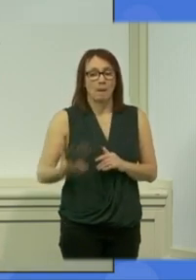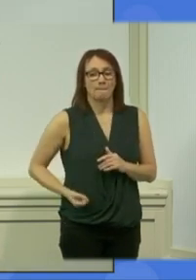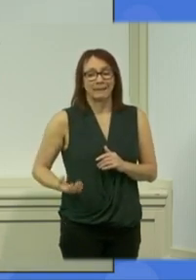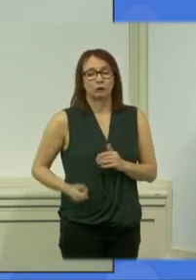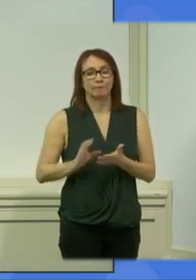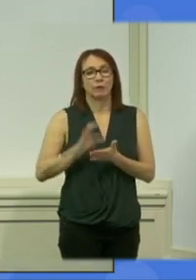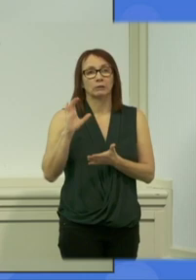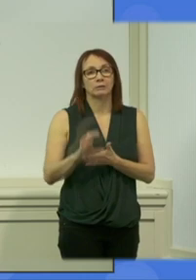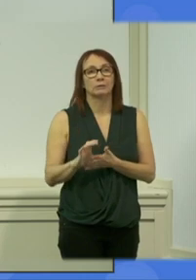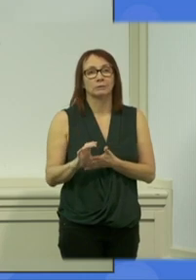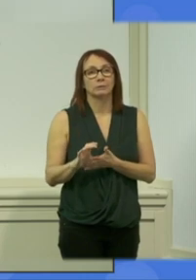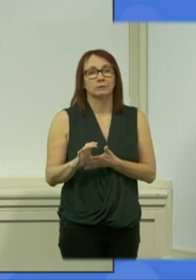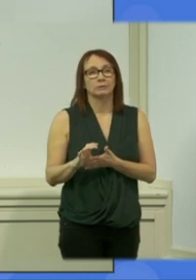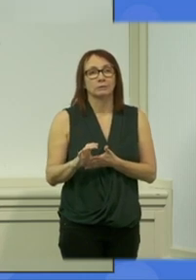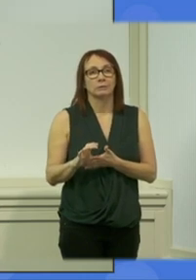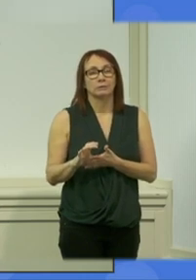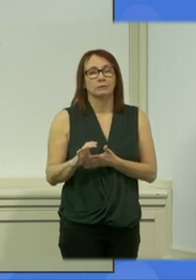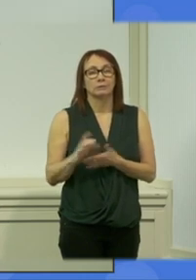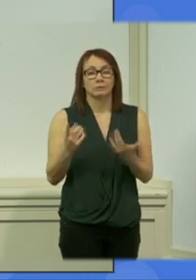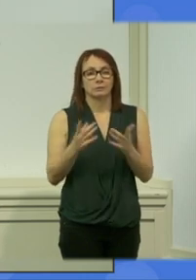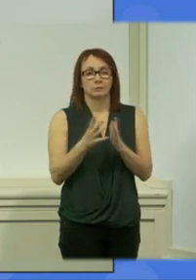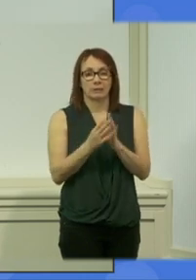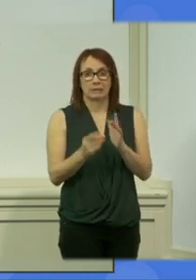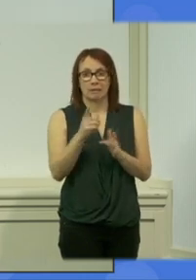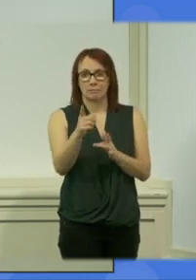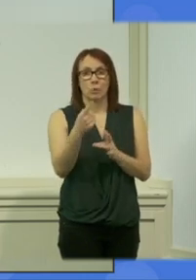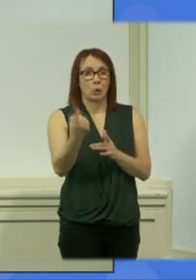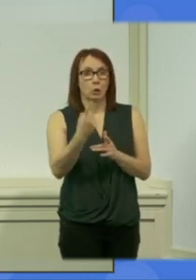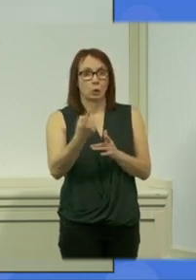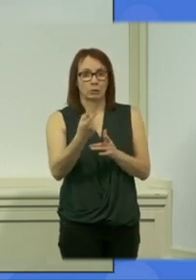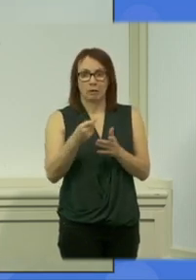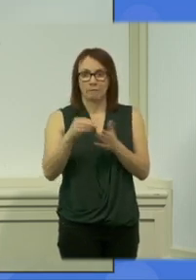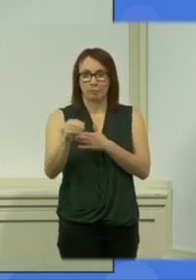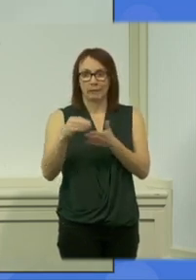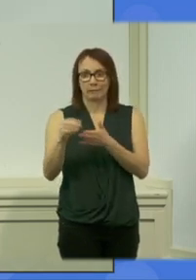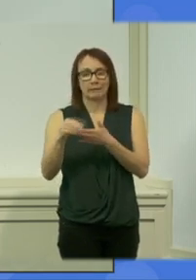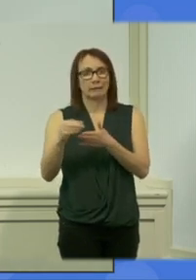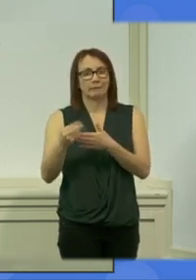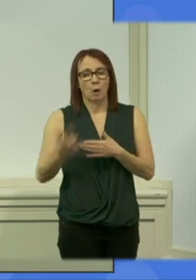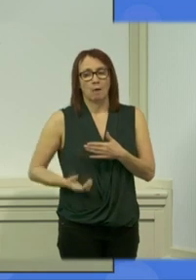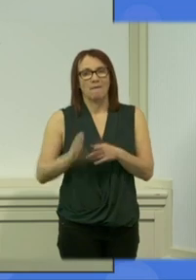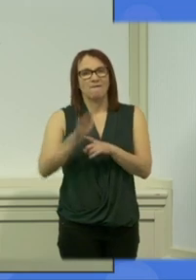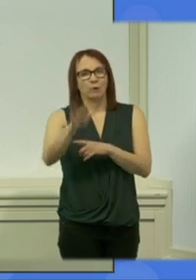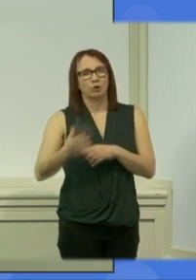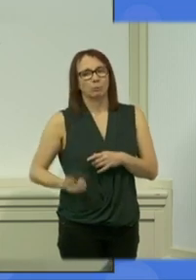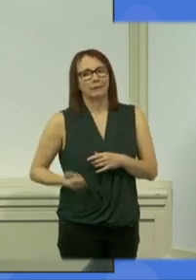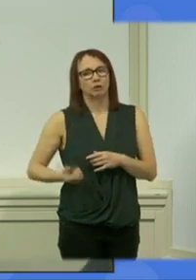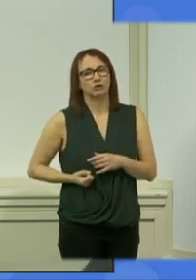funds. So if you are contributing to a pension, the